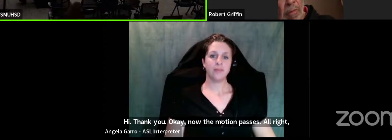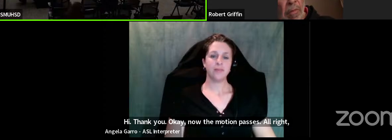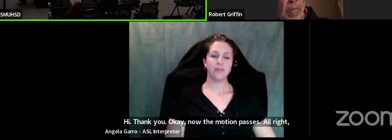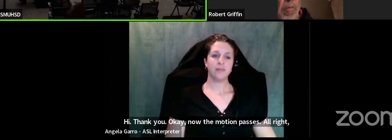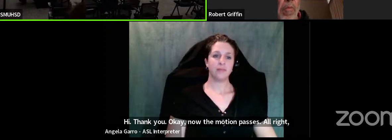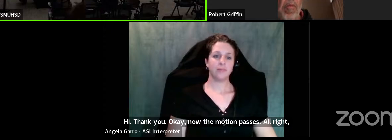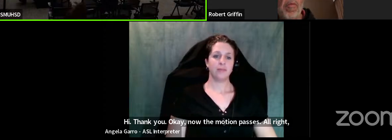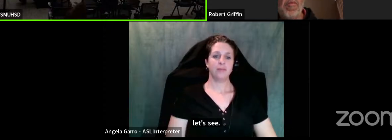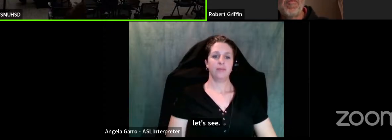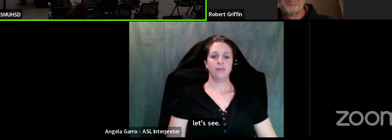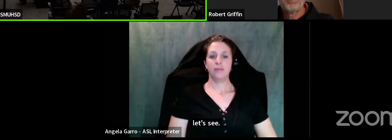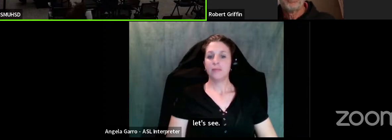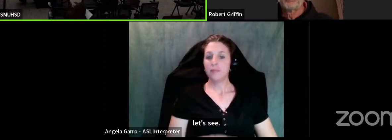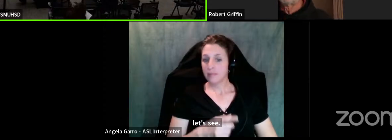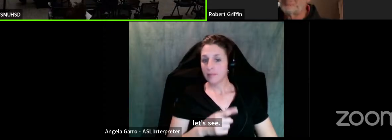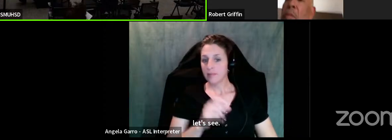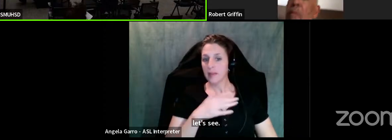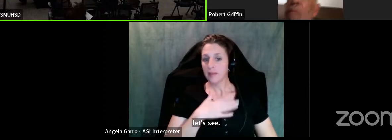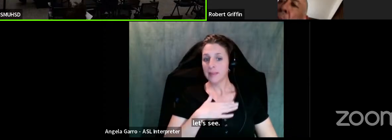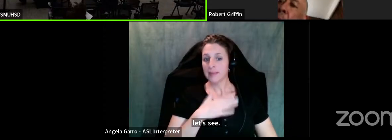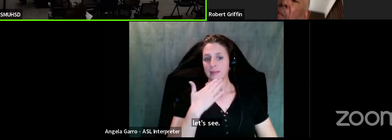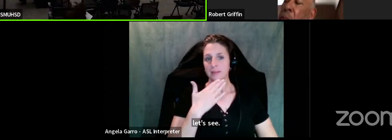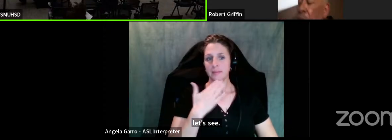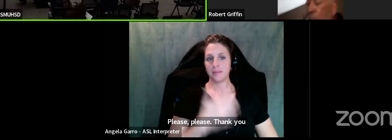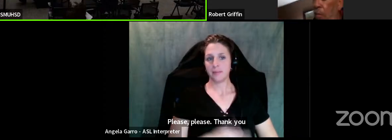Please. Thank you.